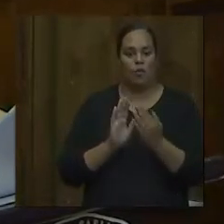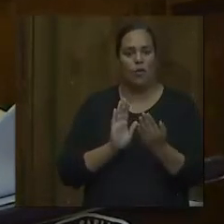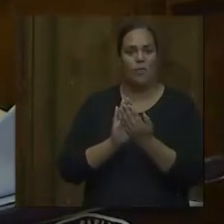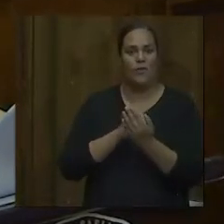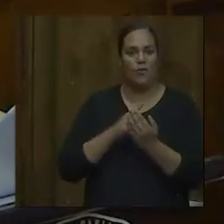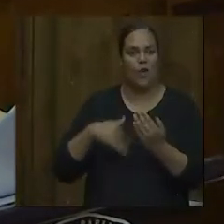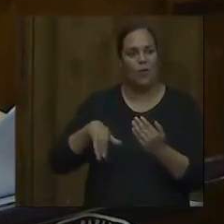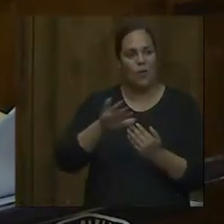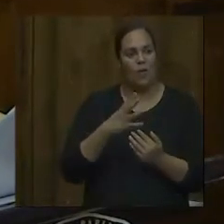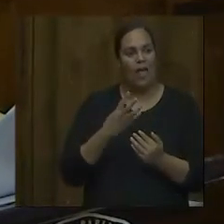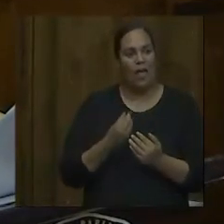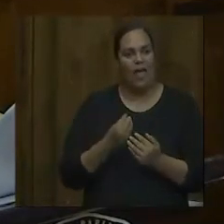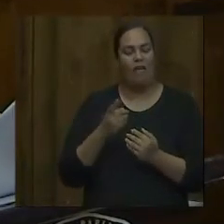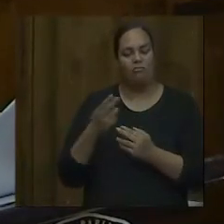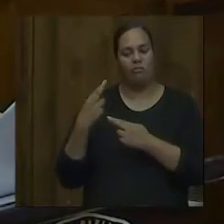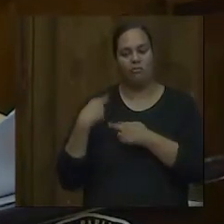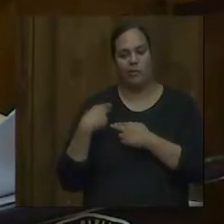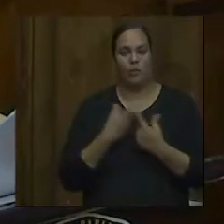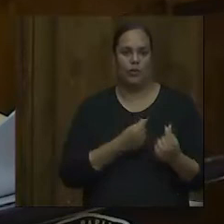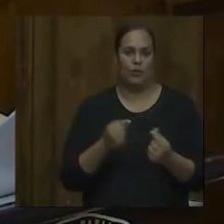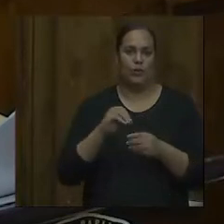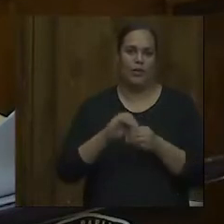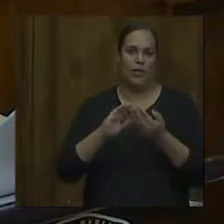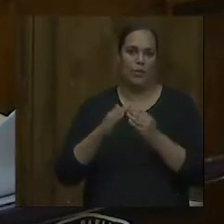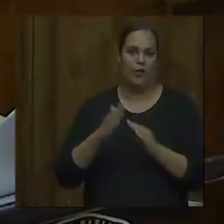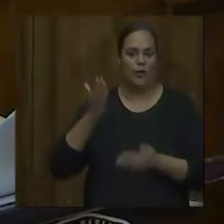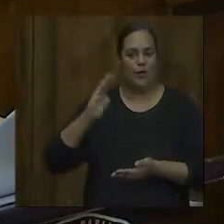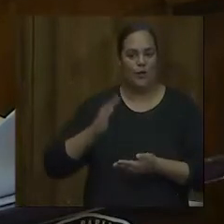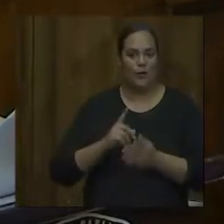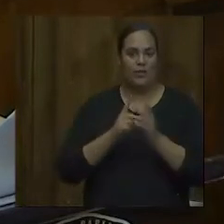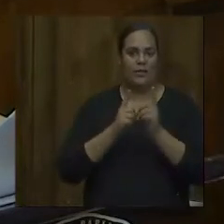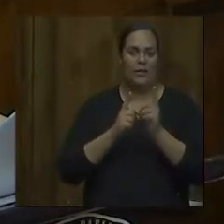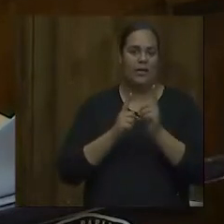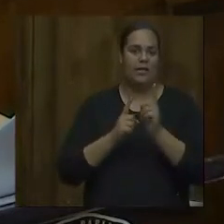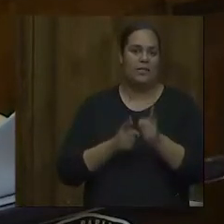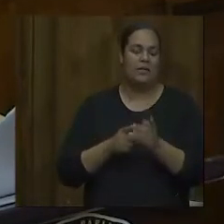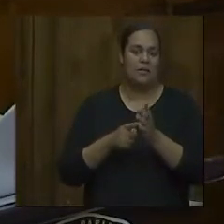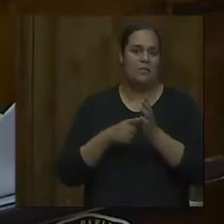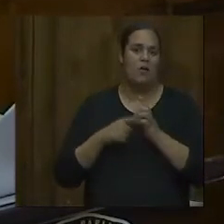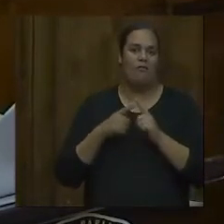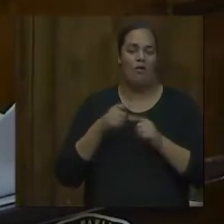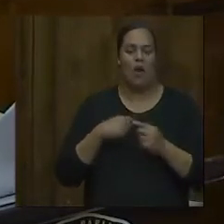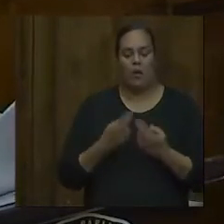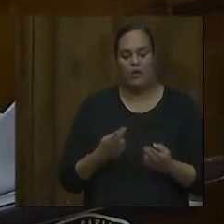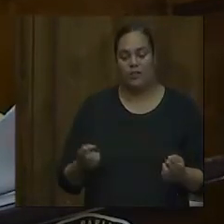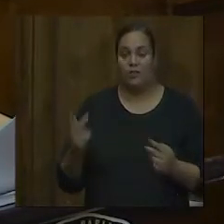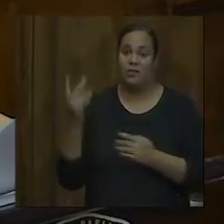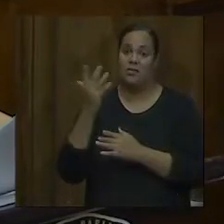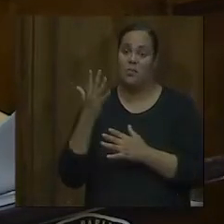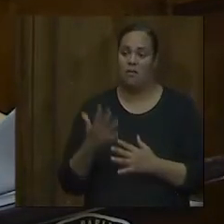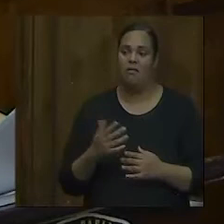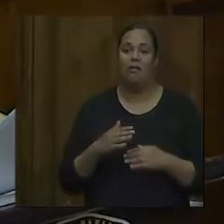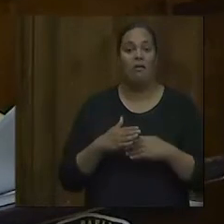as we all have an instrumental role to play in reducing demand on our natural resources. Speaker, to